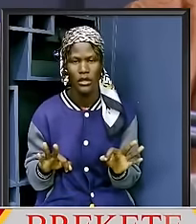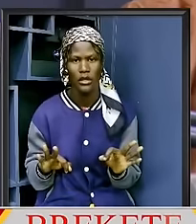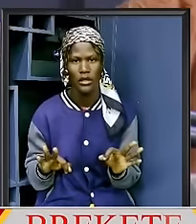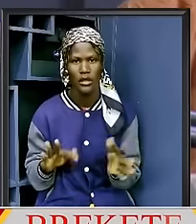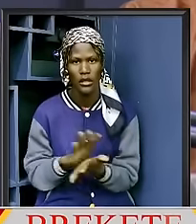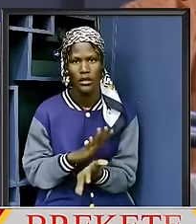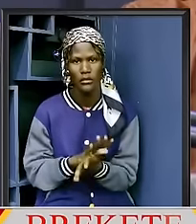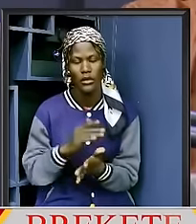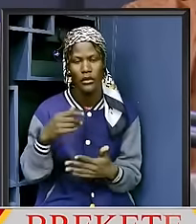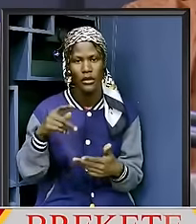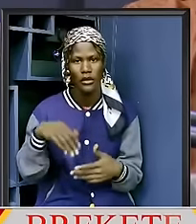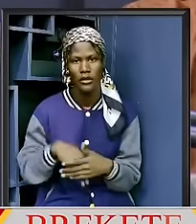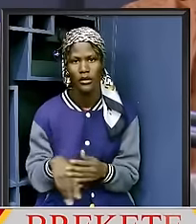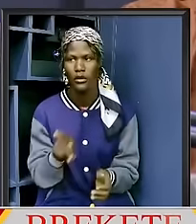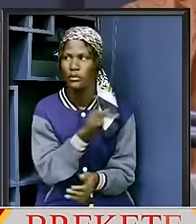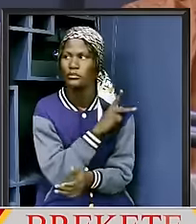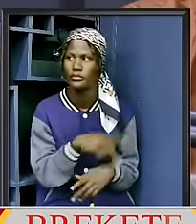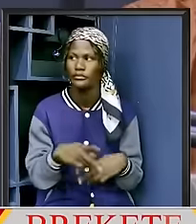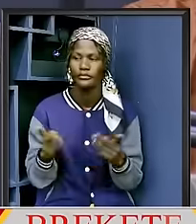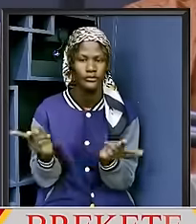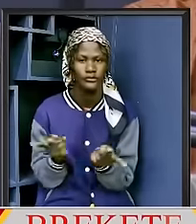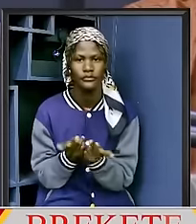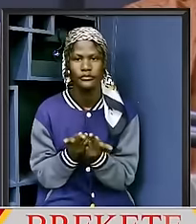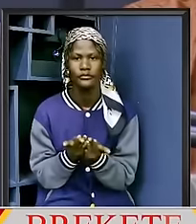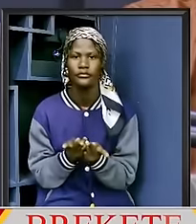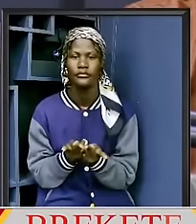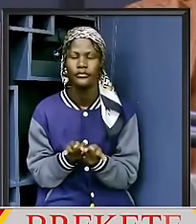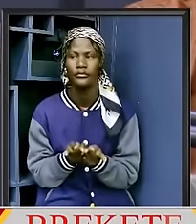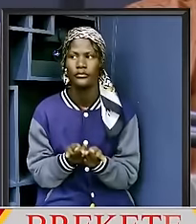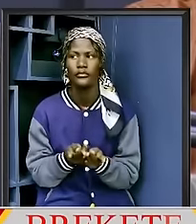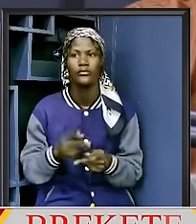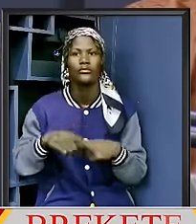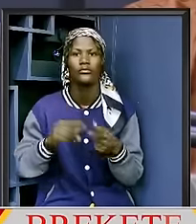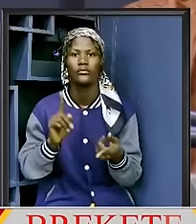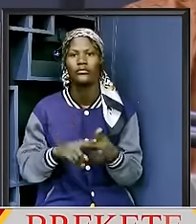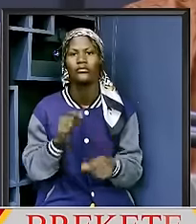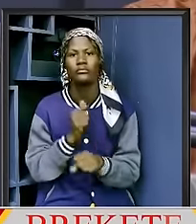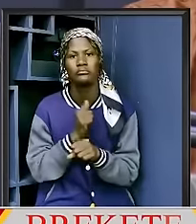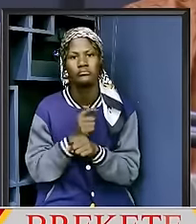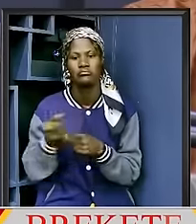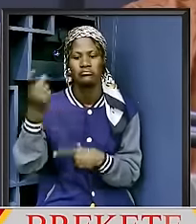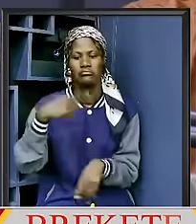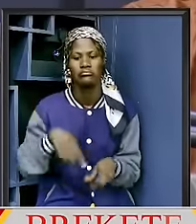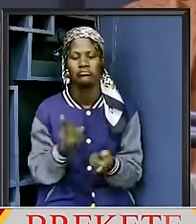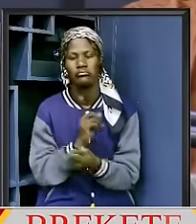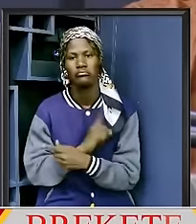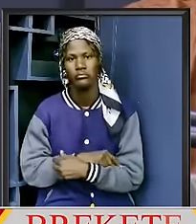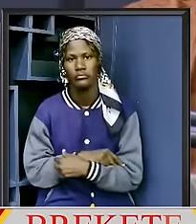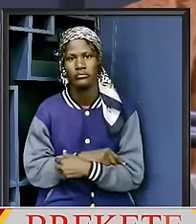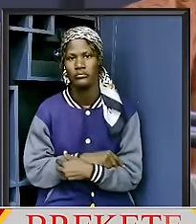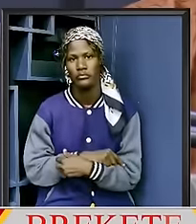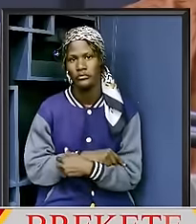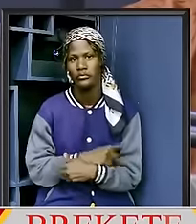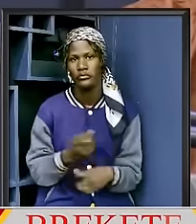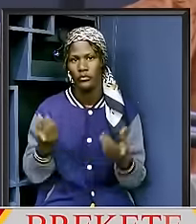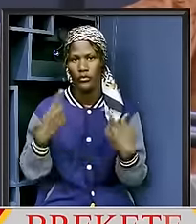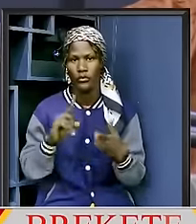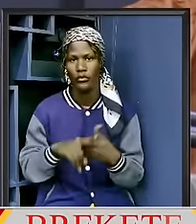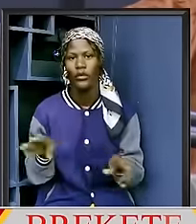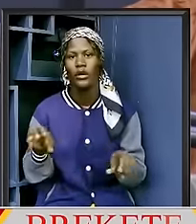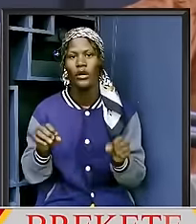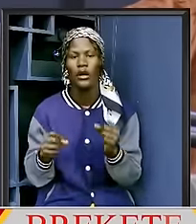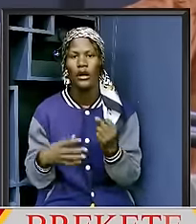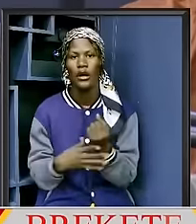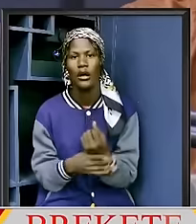in the office started calling them. So when I got to the office the following day, they came to arrest